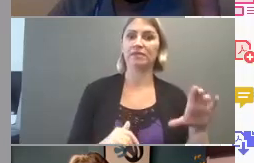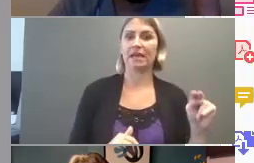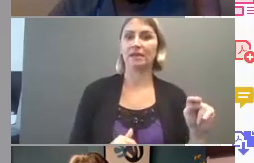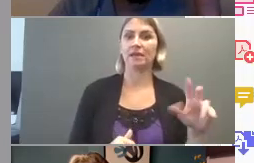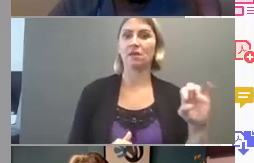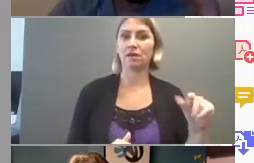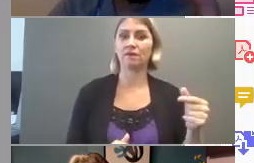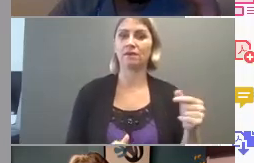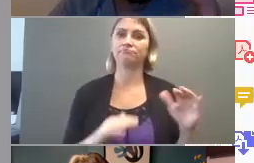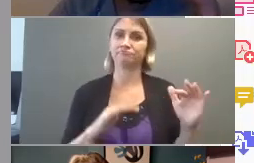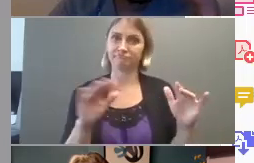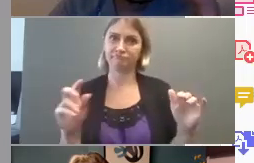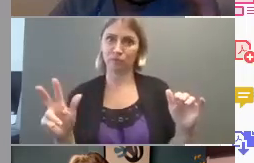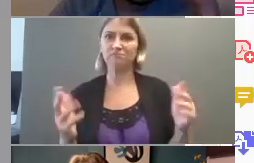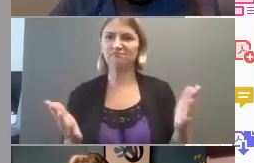correct?